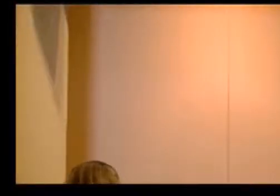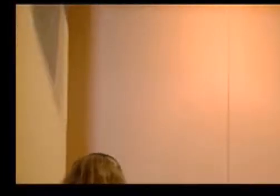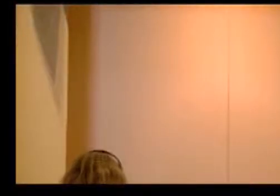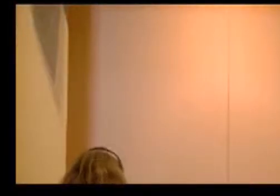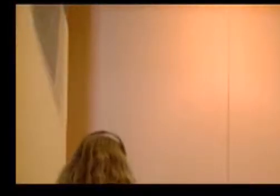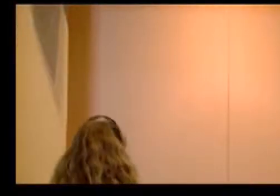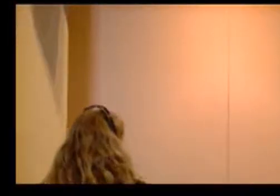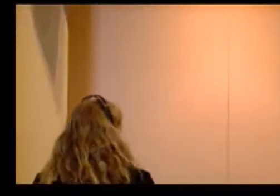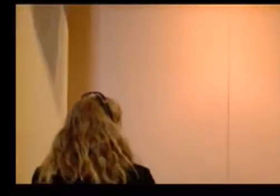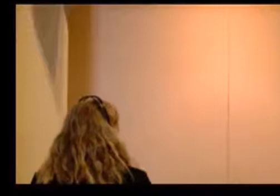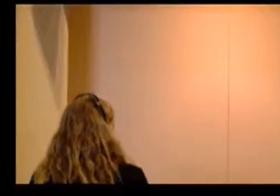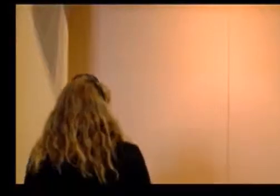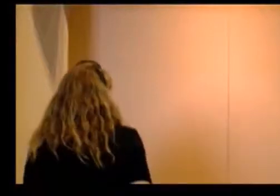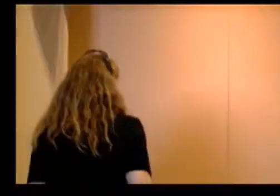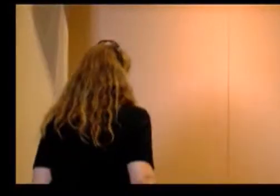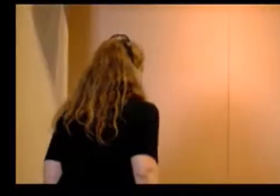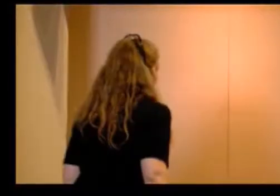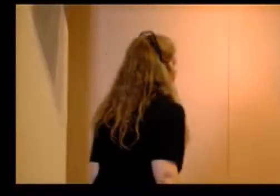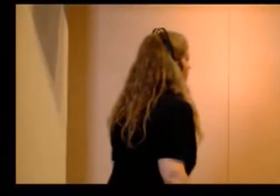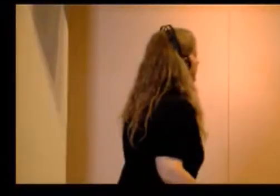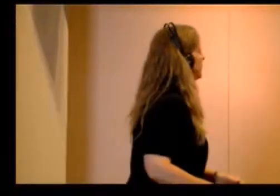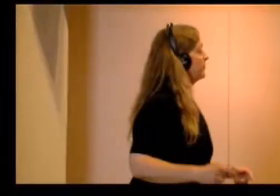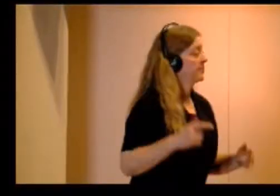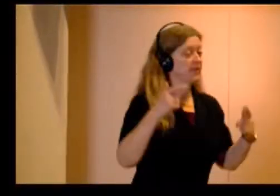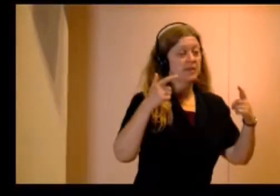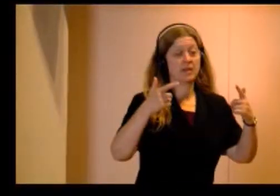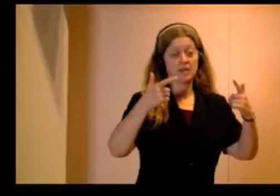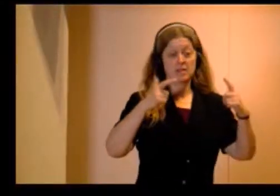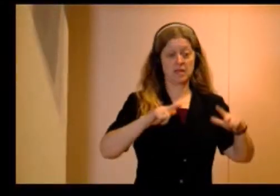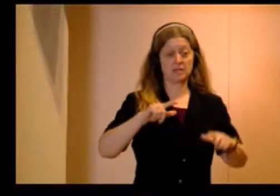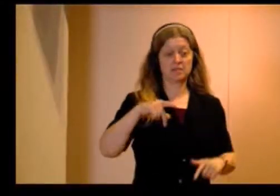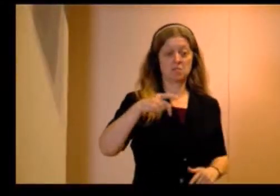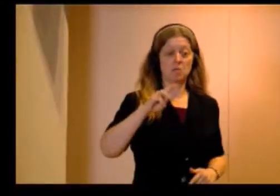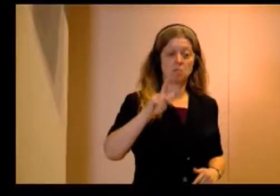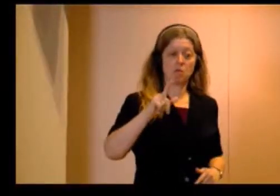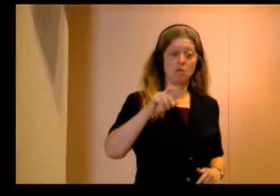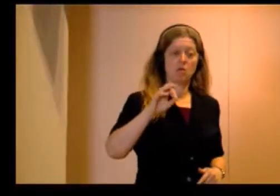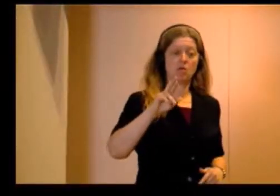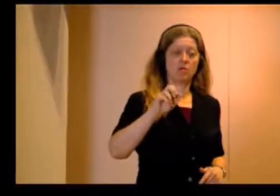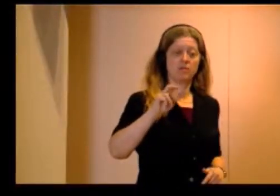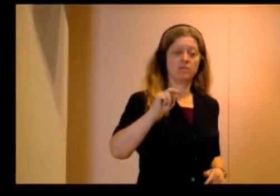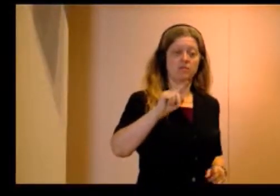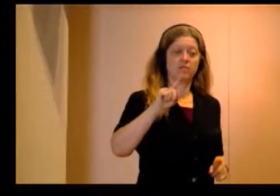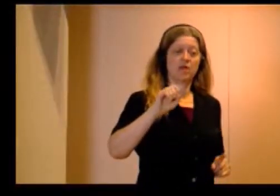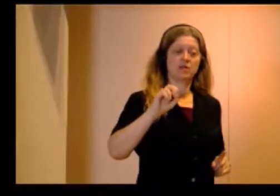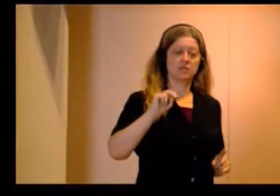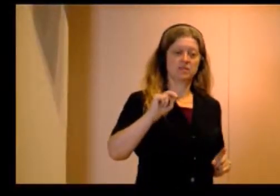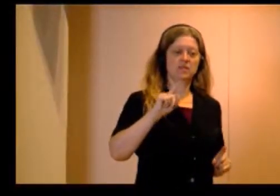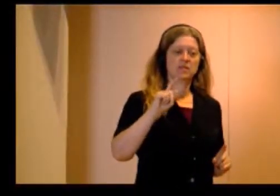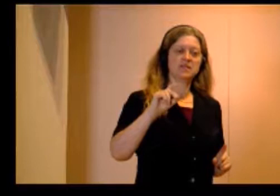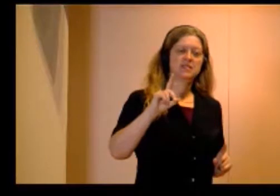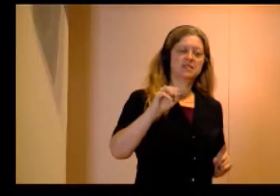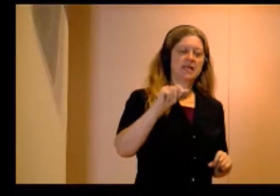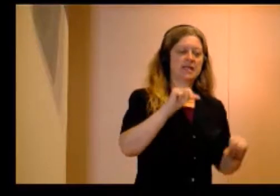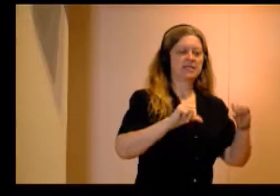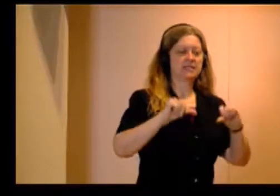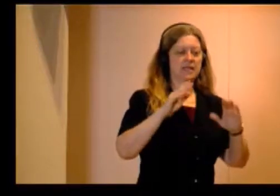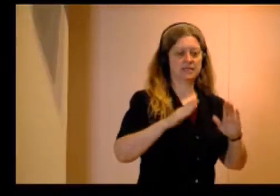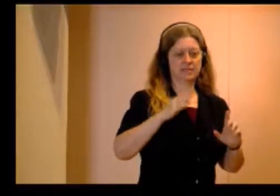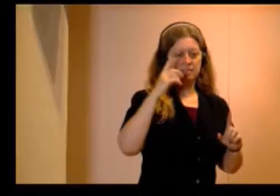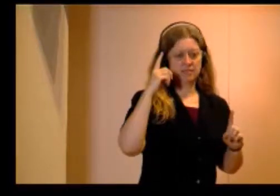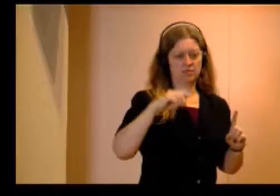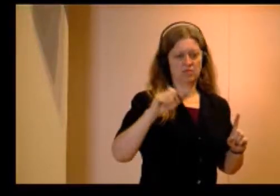So just next up is Paul Franzen, who is a data scientist for the Smithsonian.